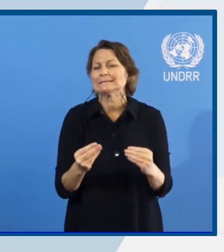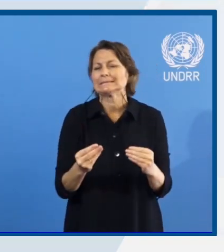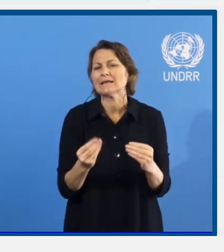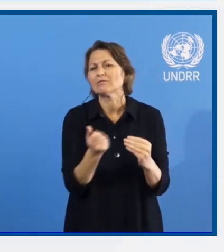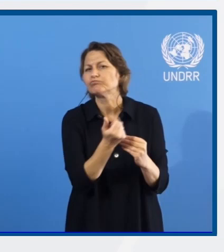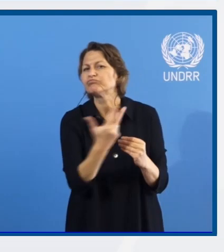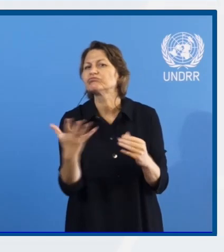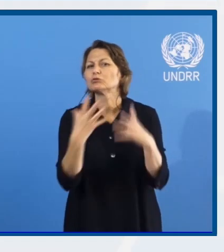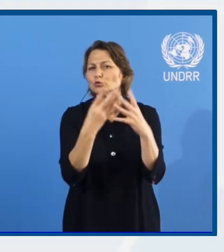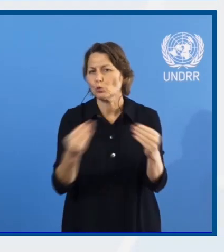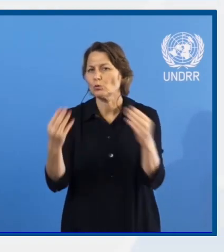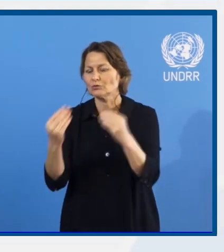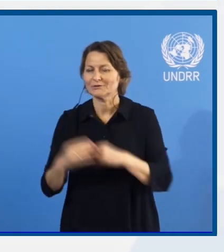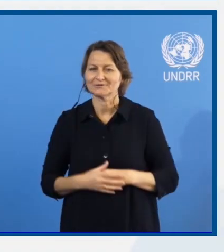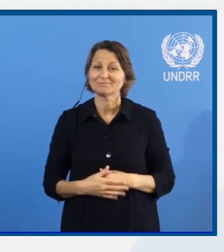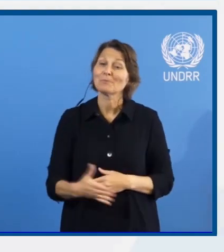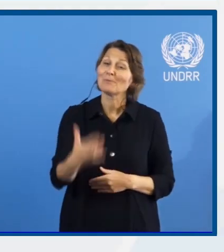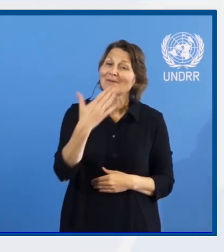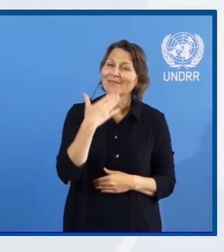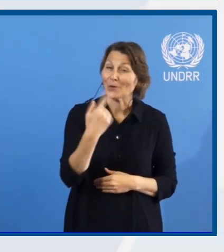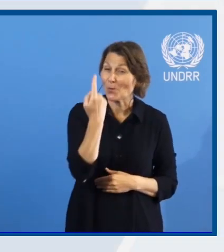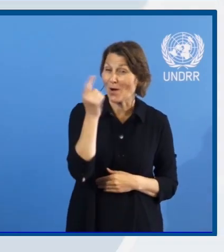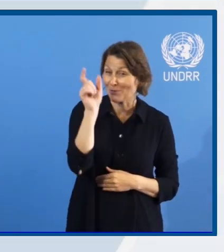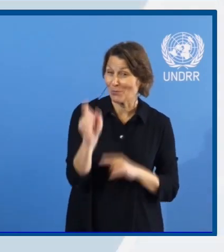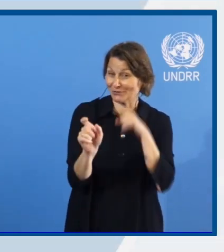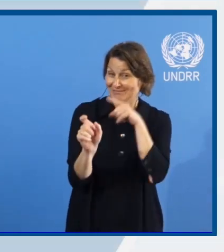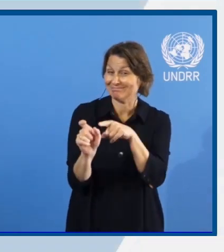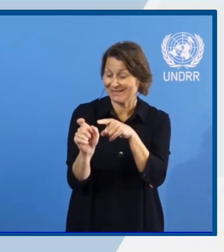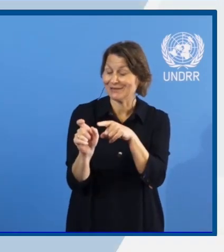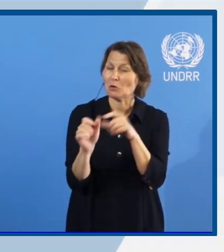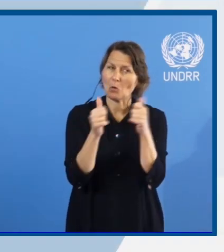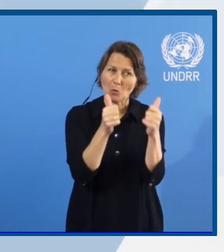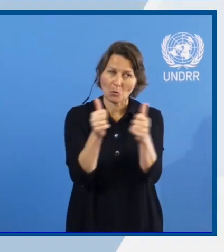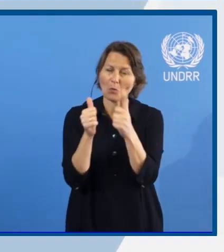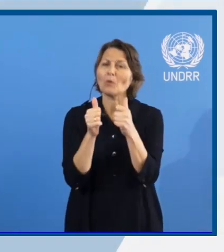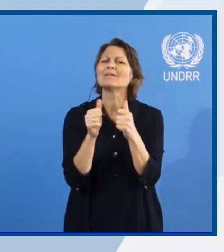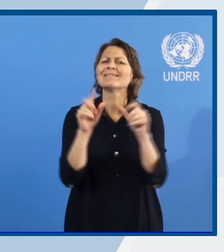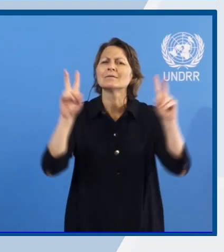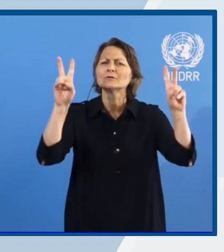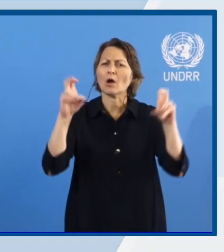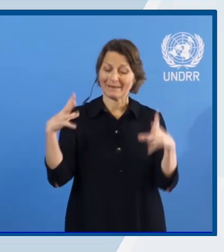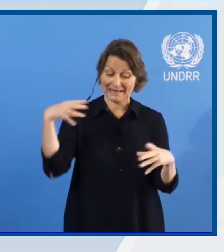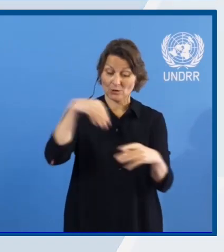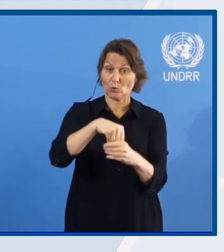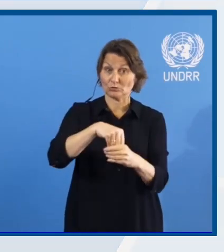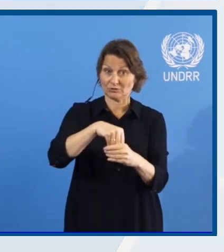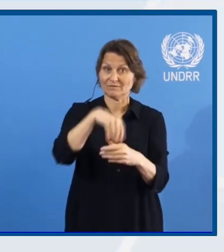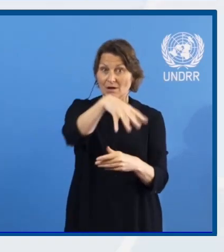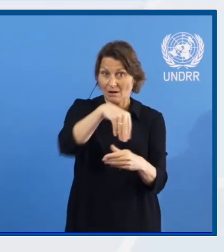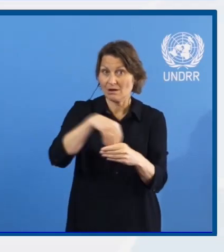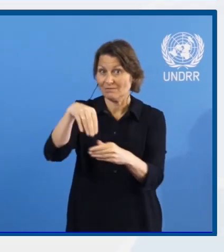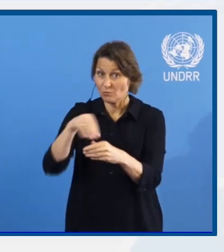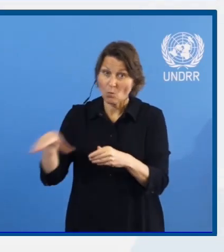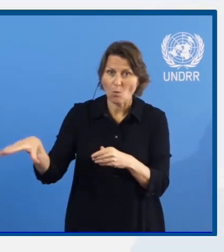stating important issues about inclusivity and about disability. It is,